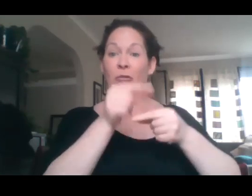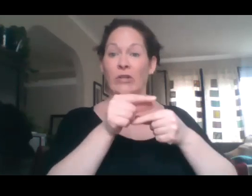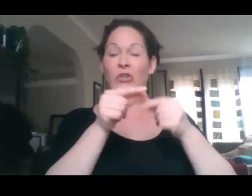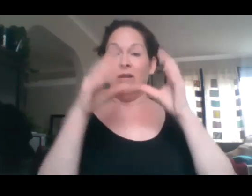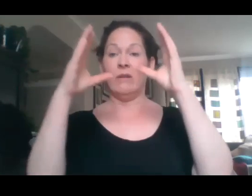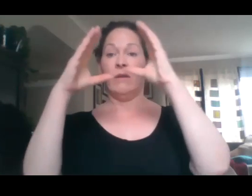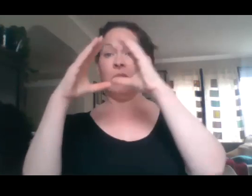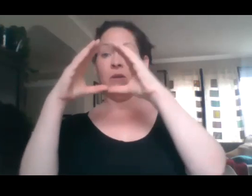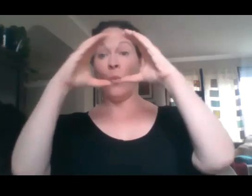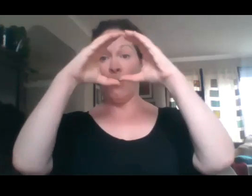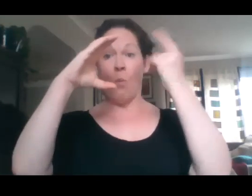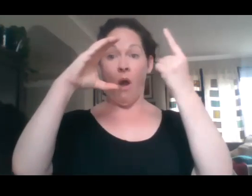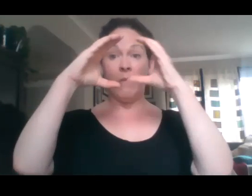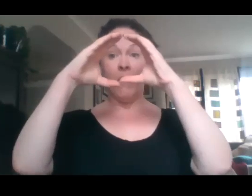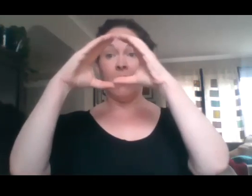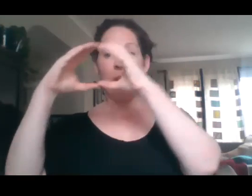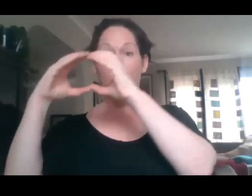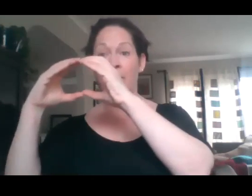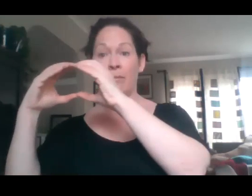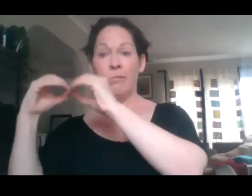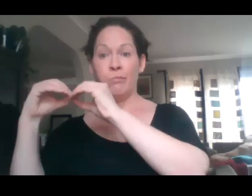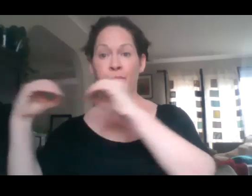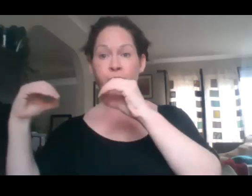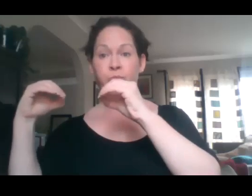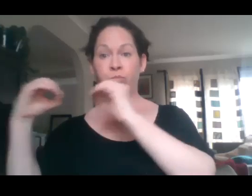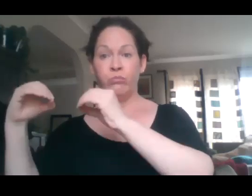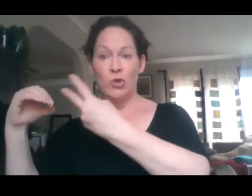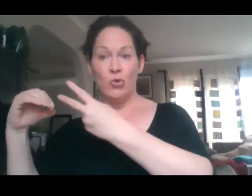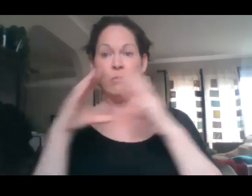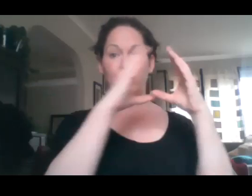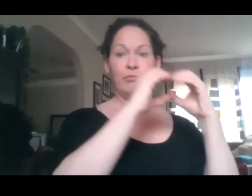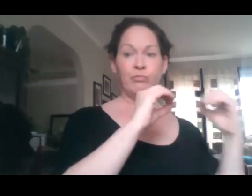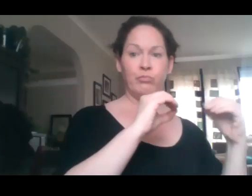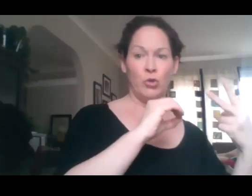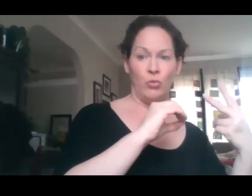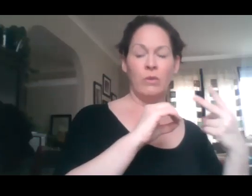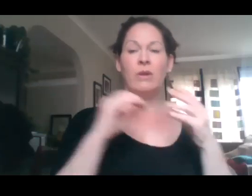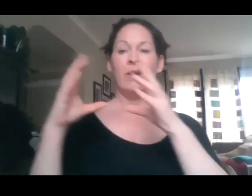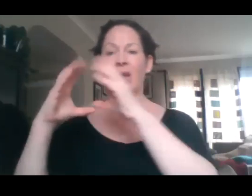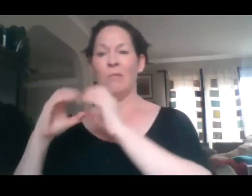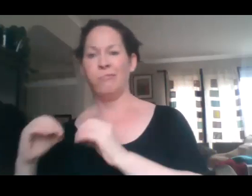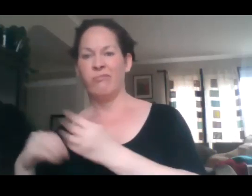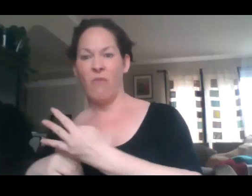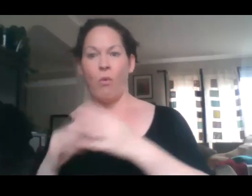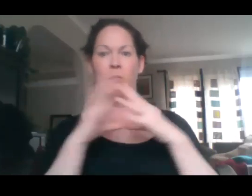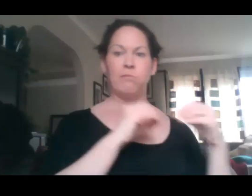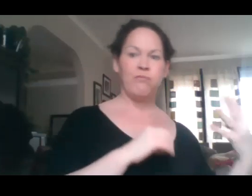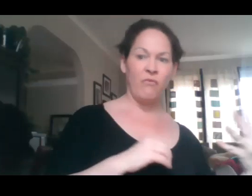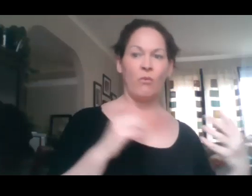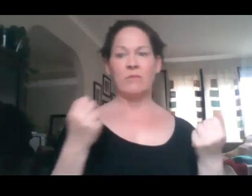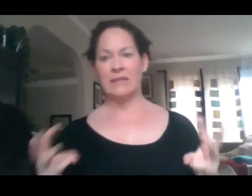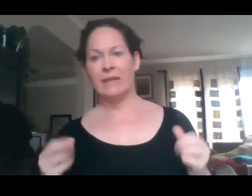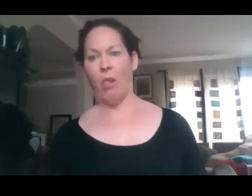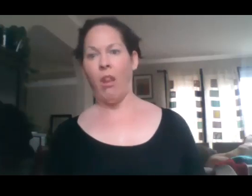if k is going to equal 1 over the t thing here, right? It's some time constant. And then here it'll be 2